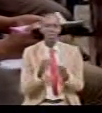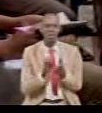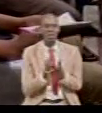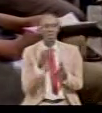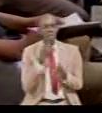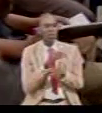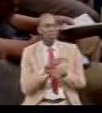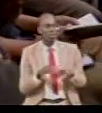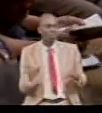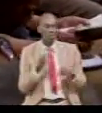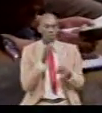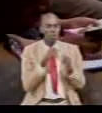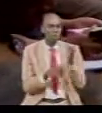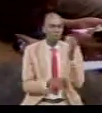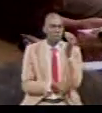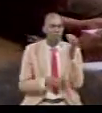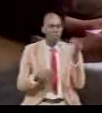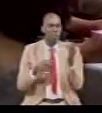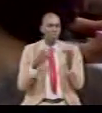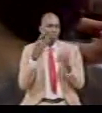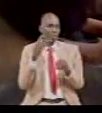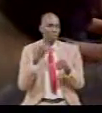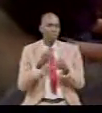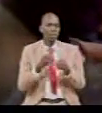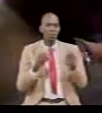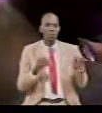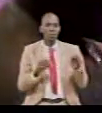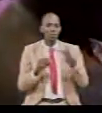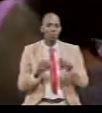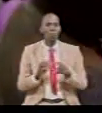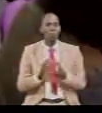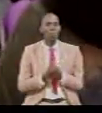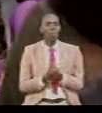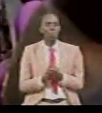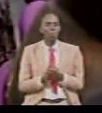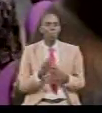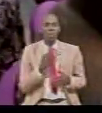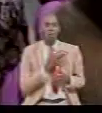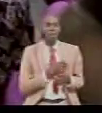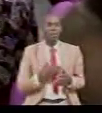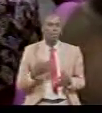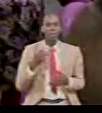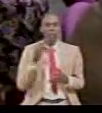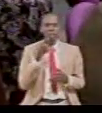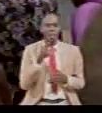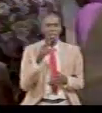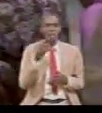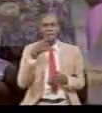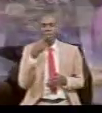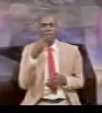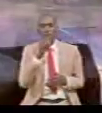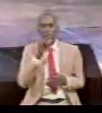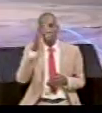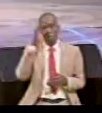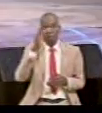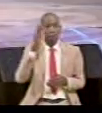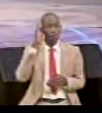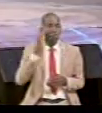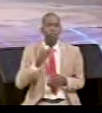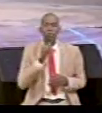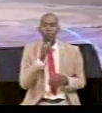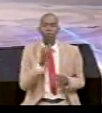Verse 22. In verse 22, thou that sayest a man should not commit